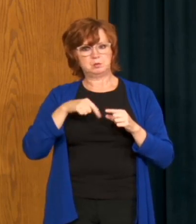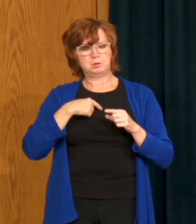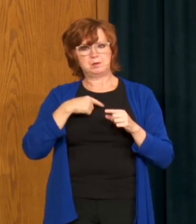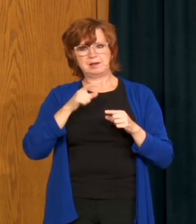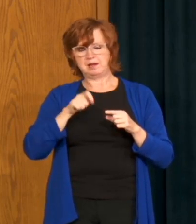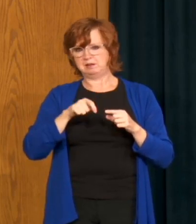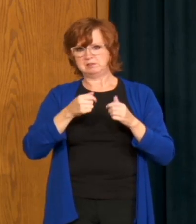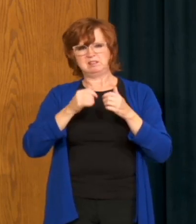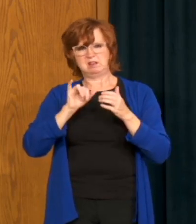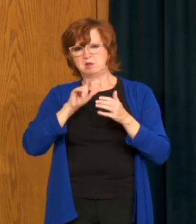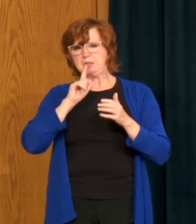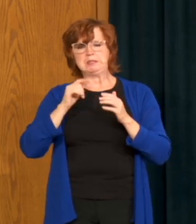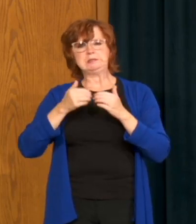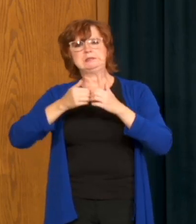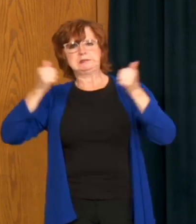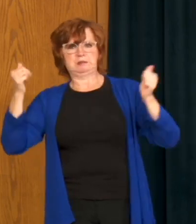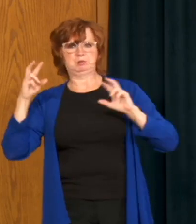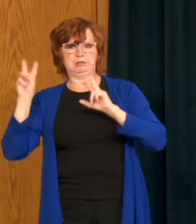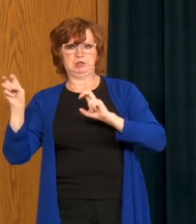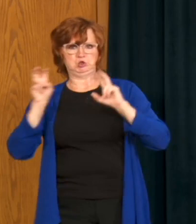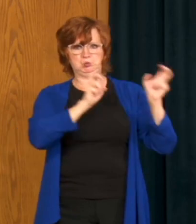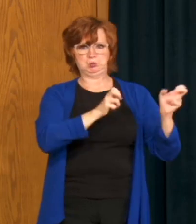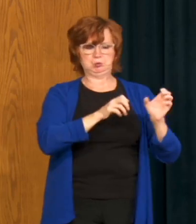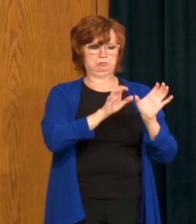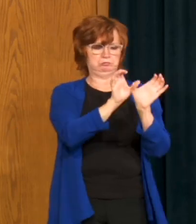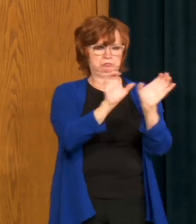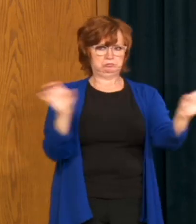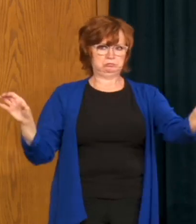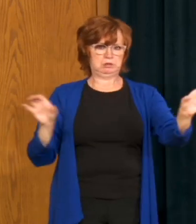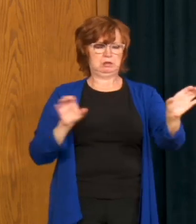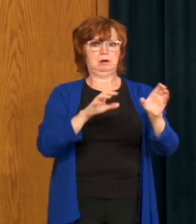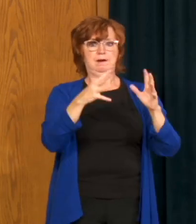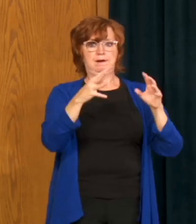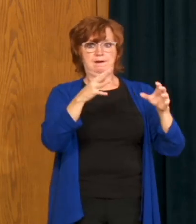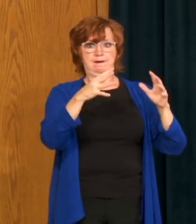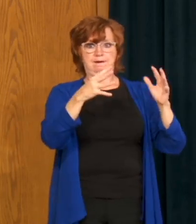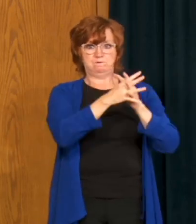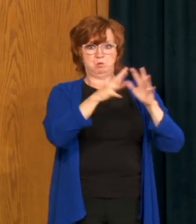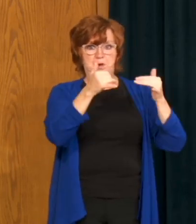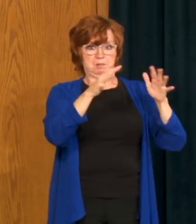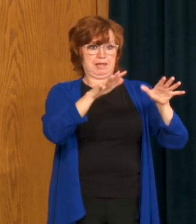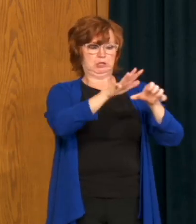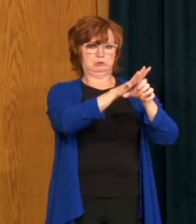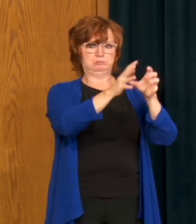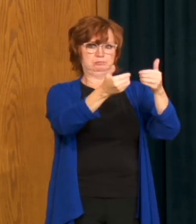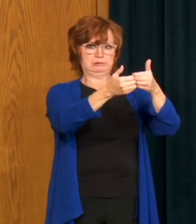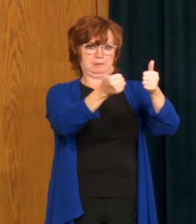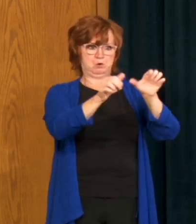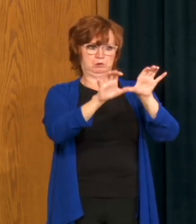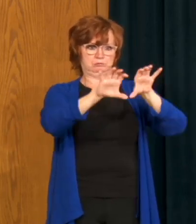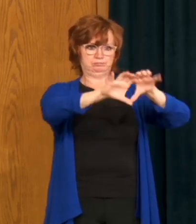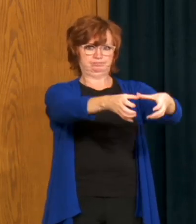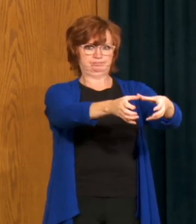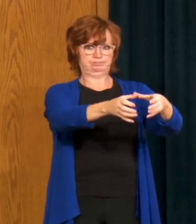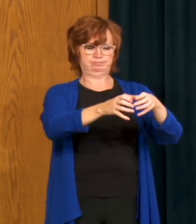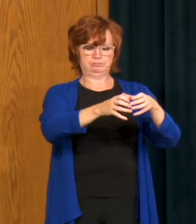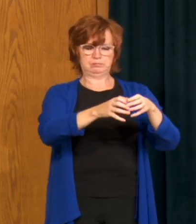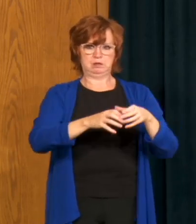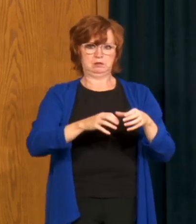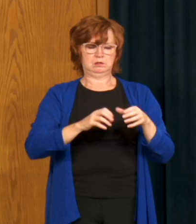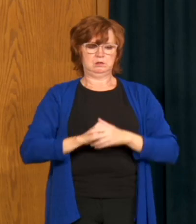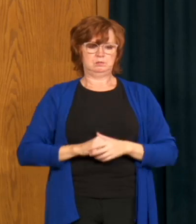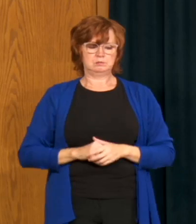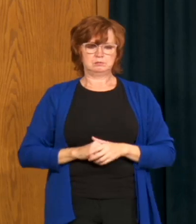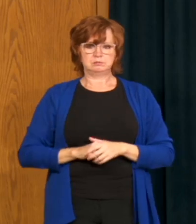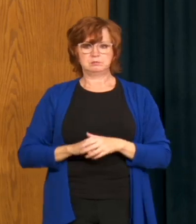itself should not be a factor. But having said that, I think it's always nice that when you have low rates in a major urban center like Regina,